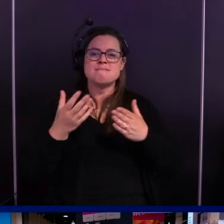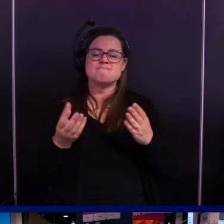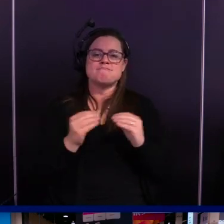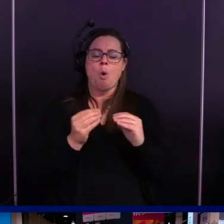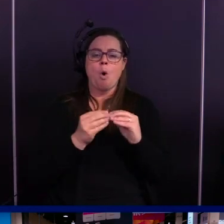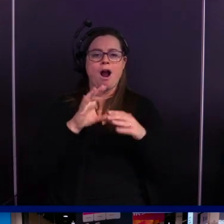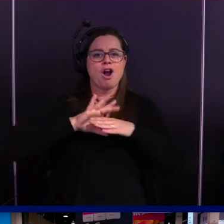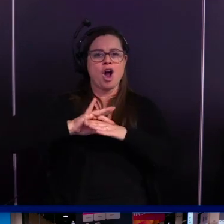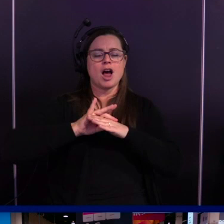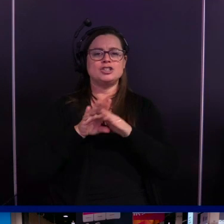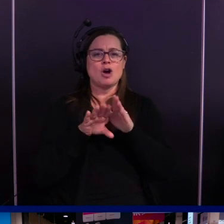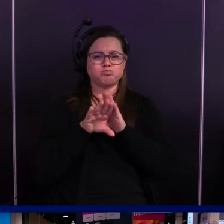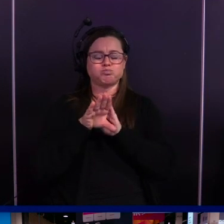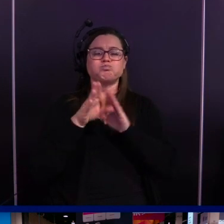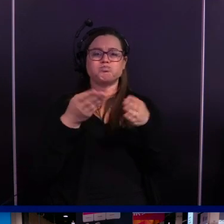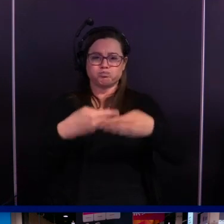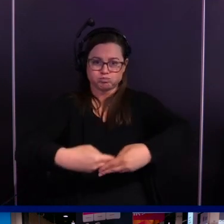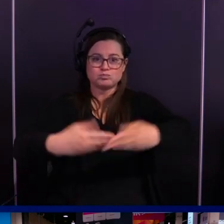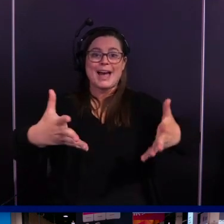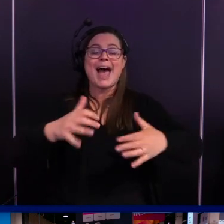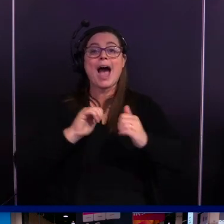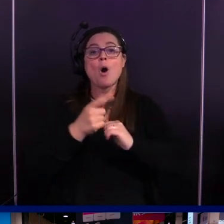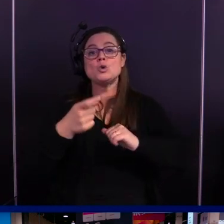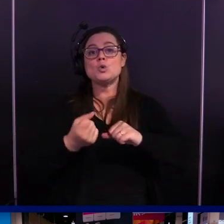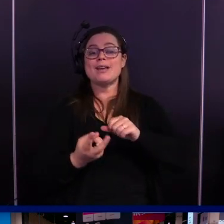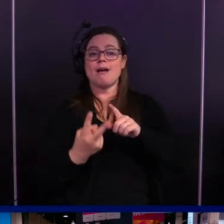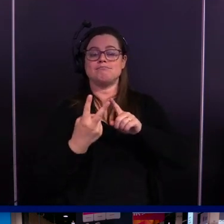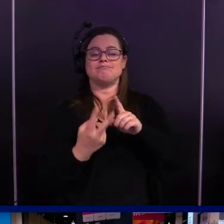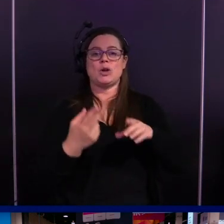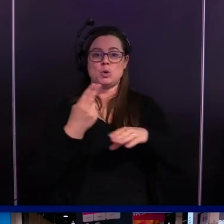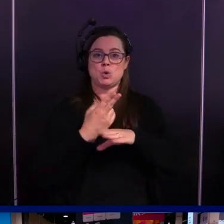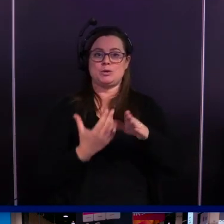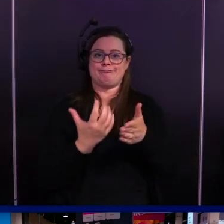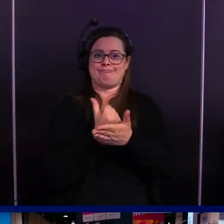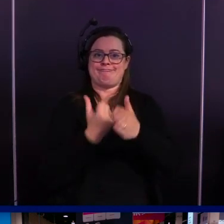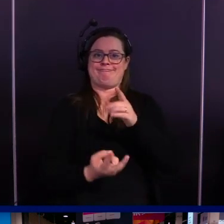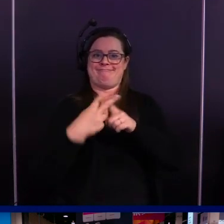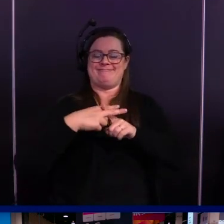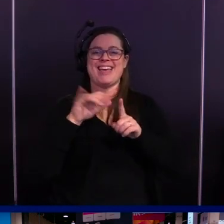content about how to take advantage of the Security Lake.